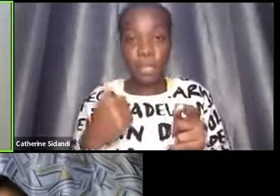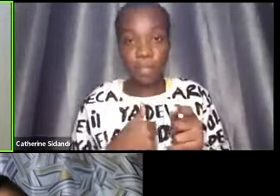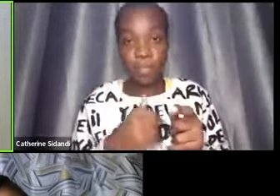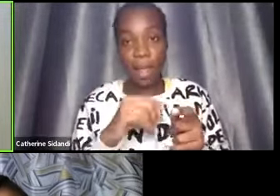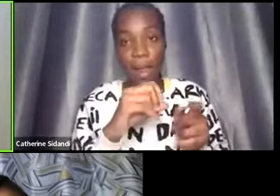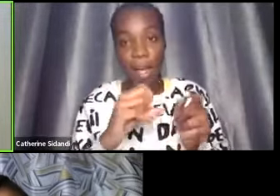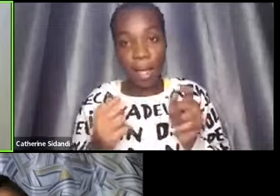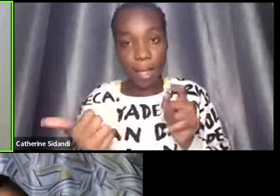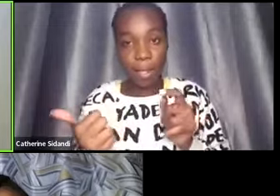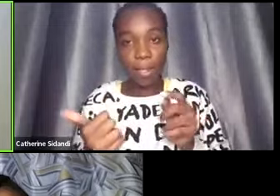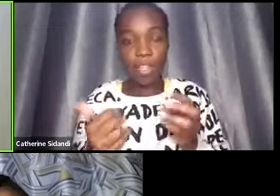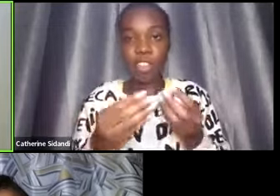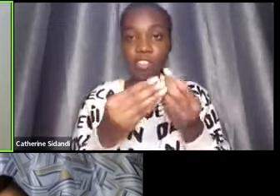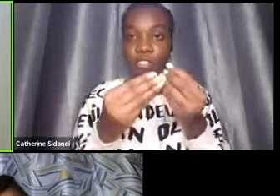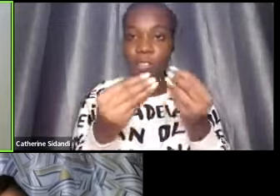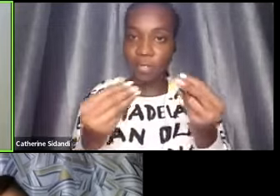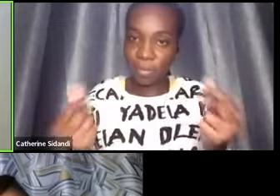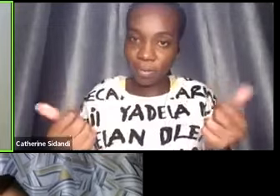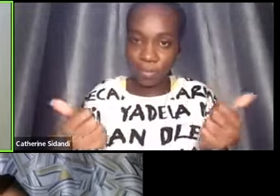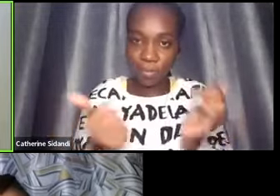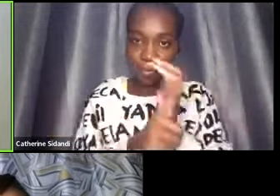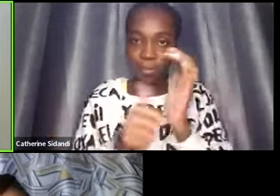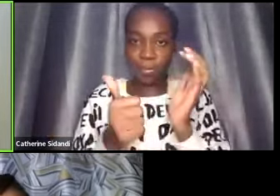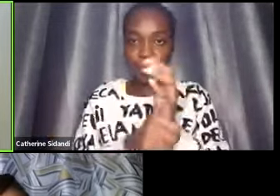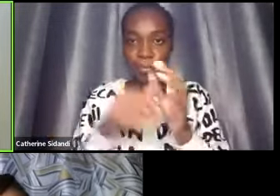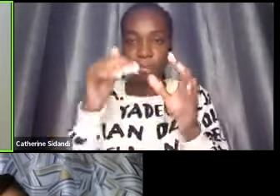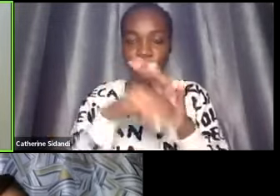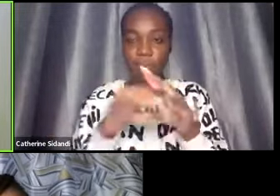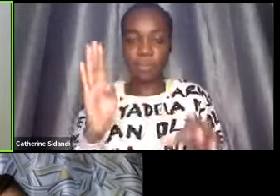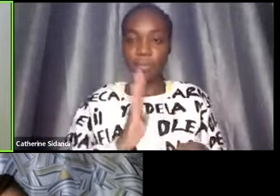conflict within boards, what we call mediation in